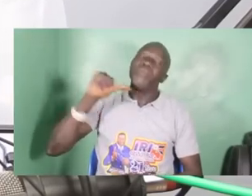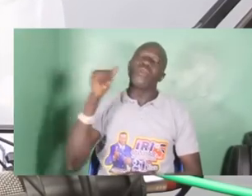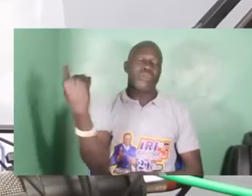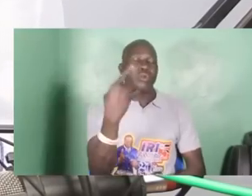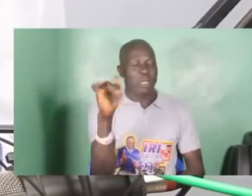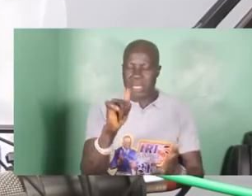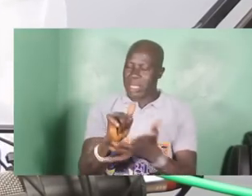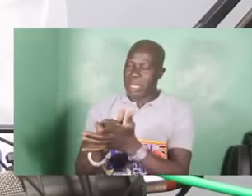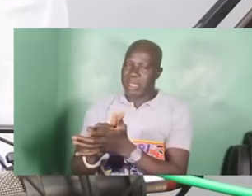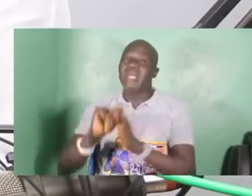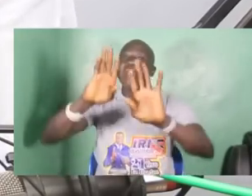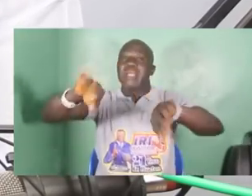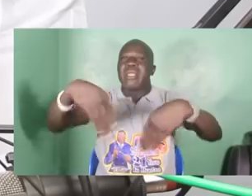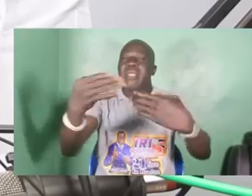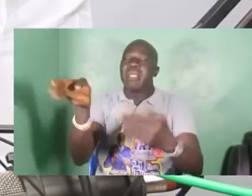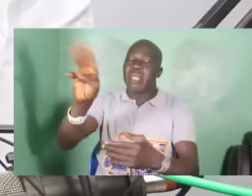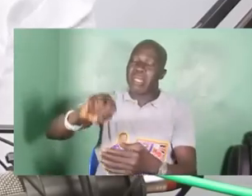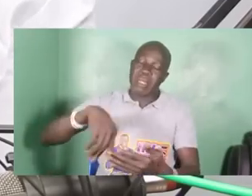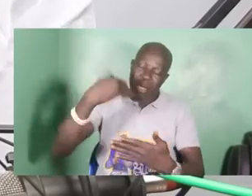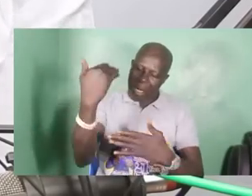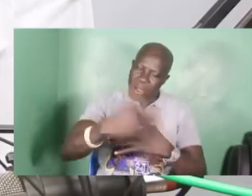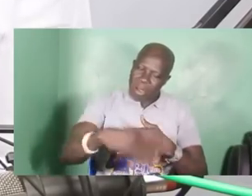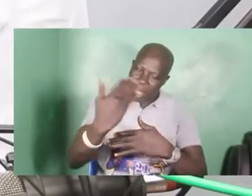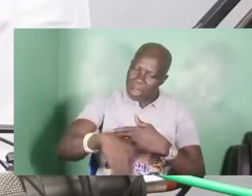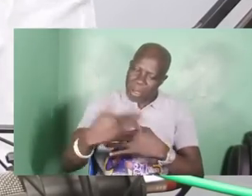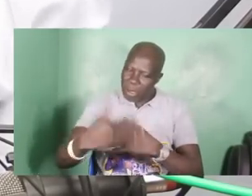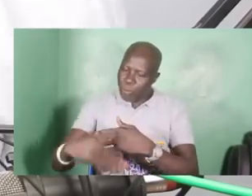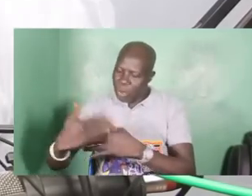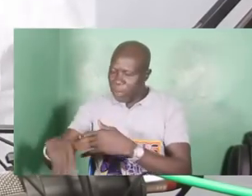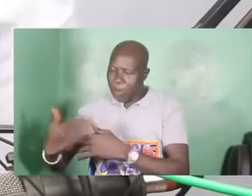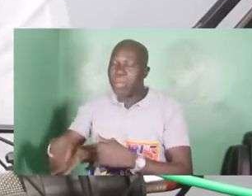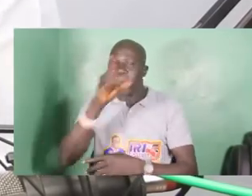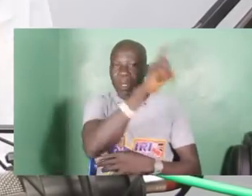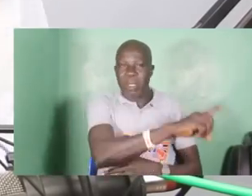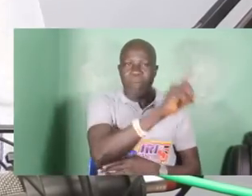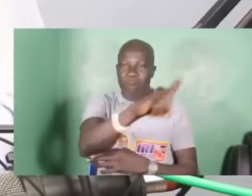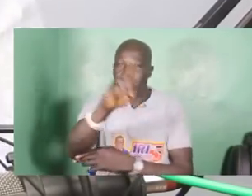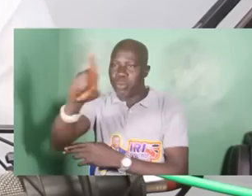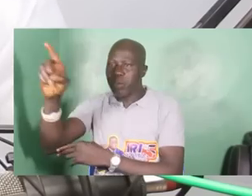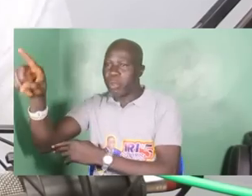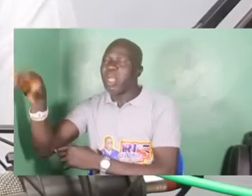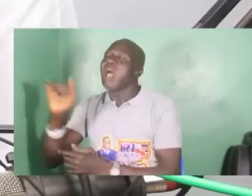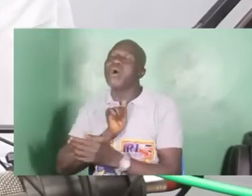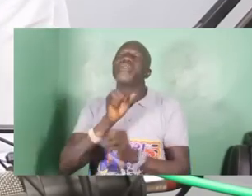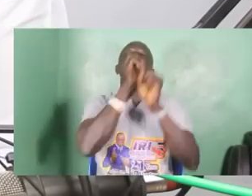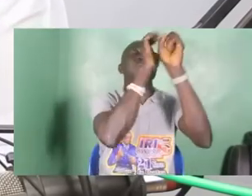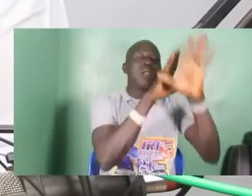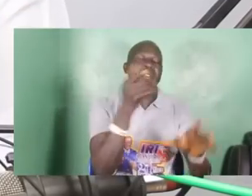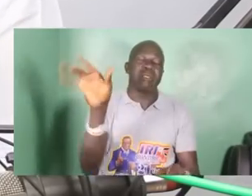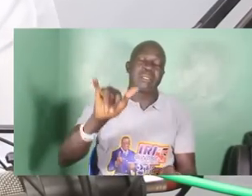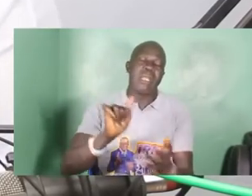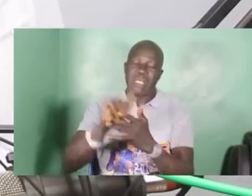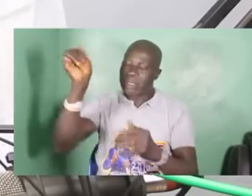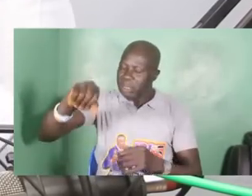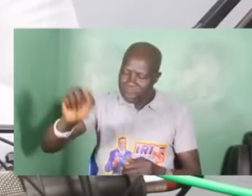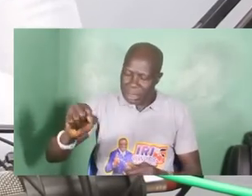kako. Not only that. Oluwane akara. Give them bread. I want to make them blessed.